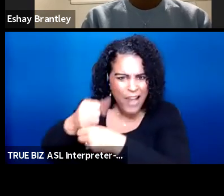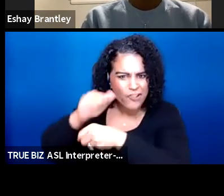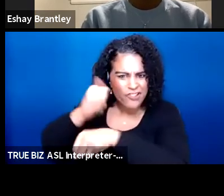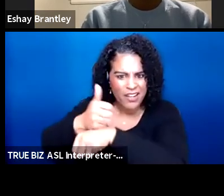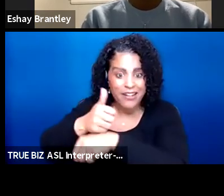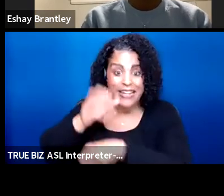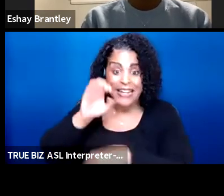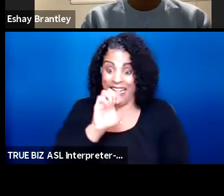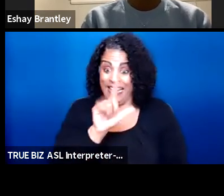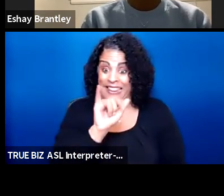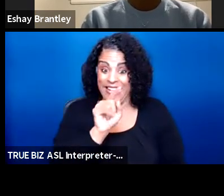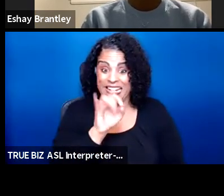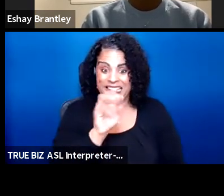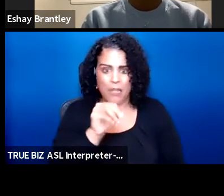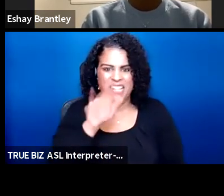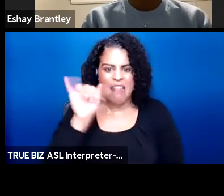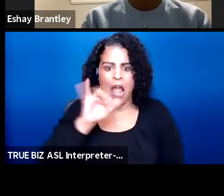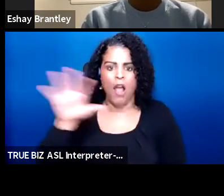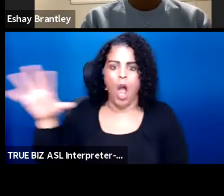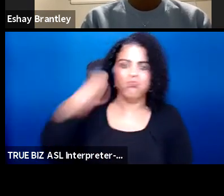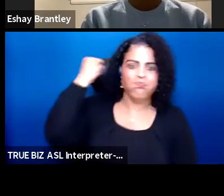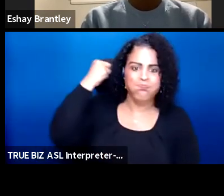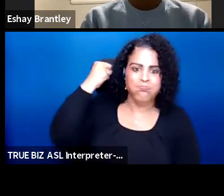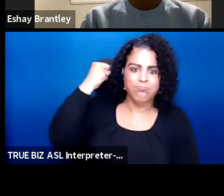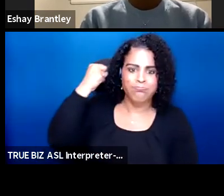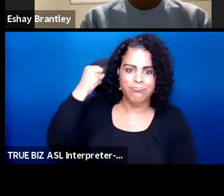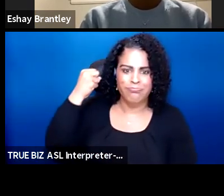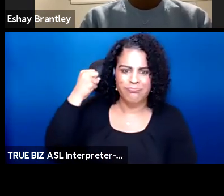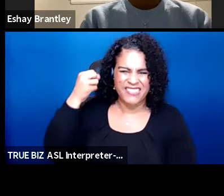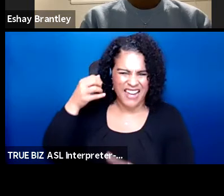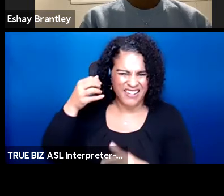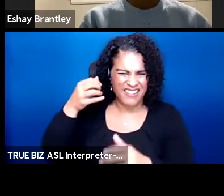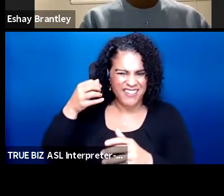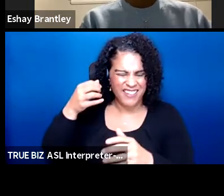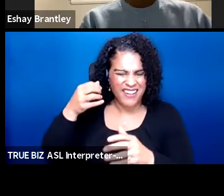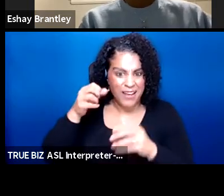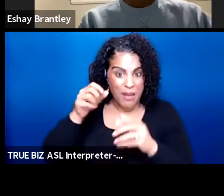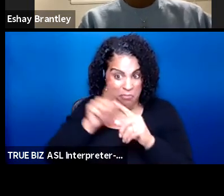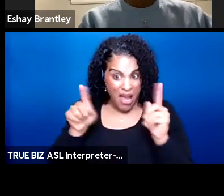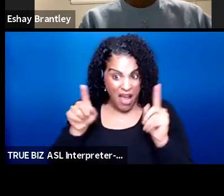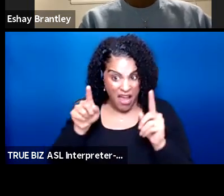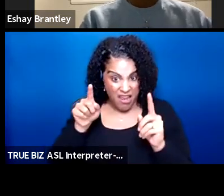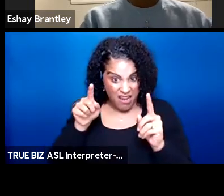elitism to me is a strip away from things that could change